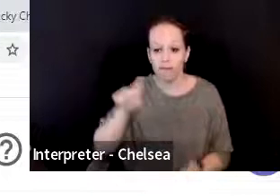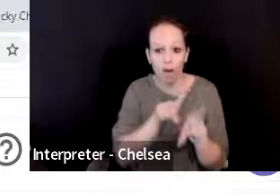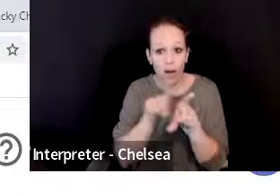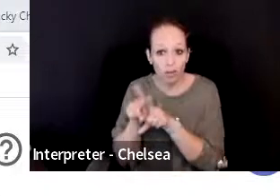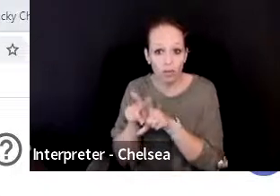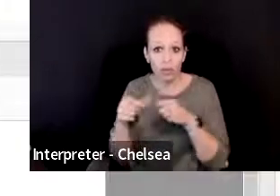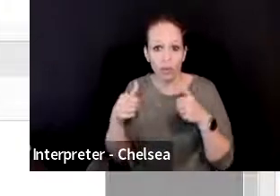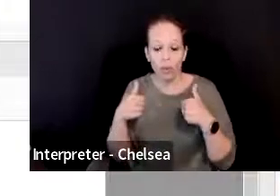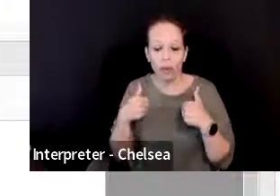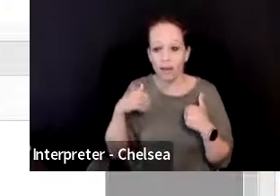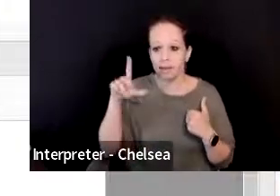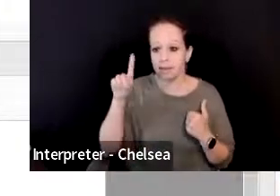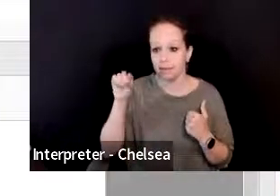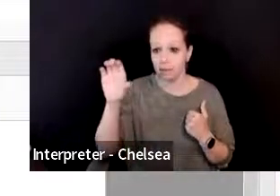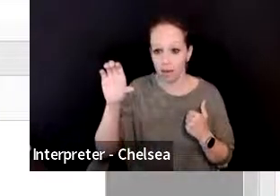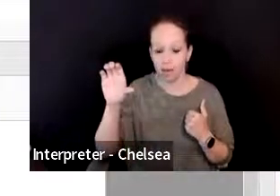is a document